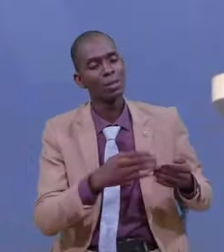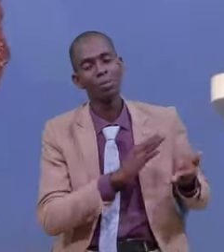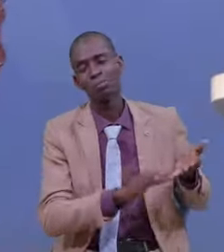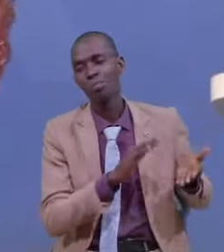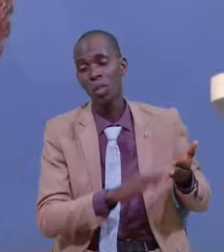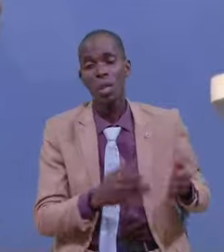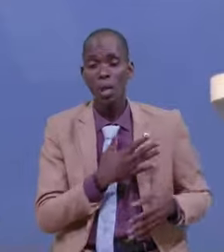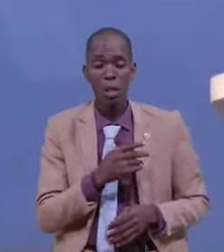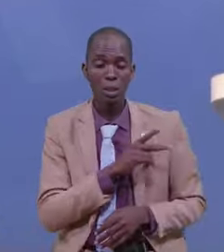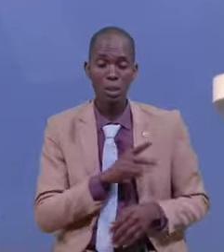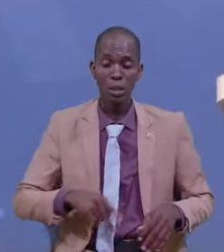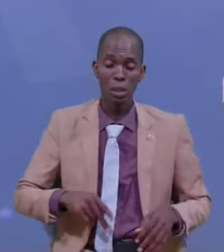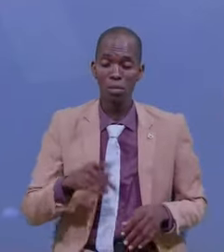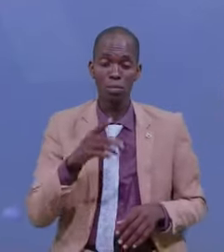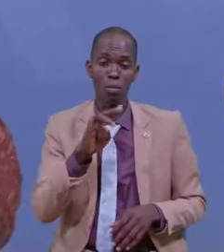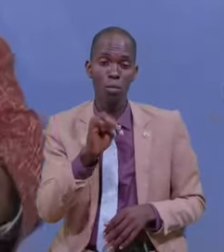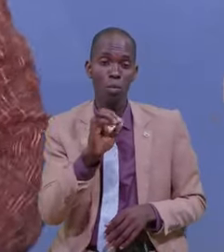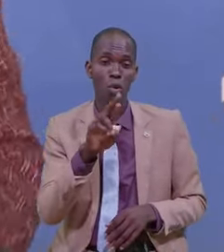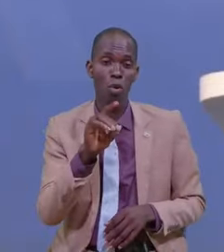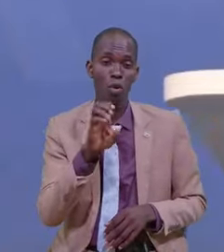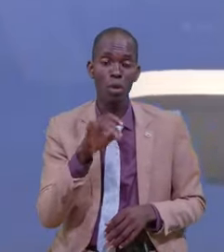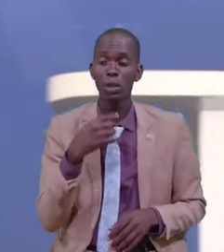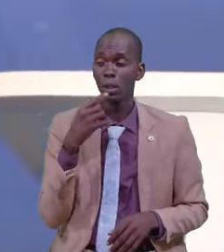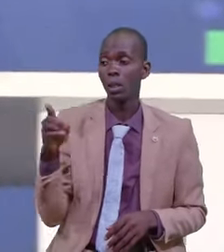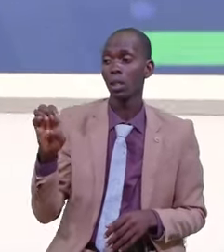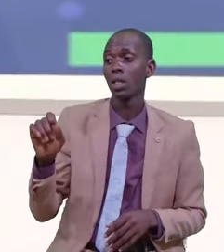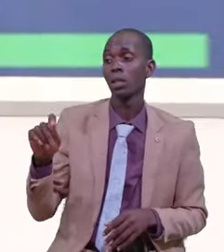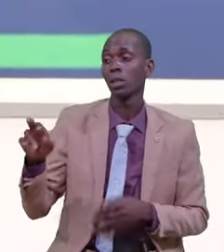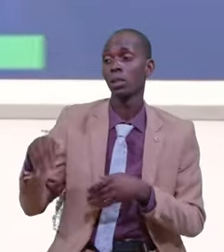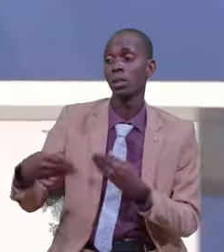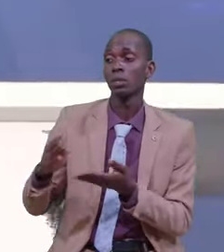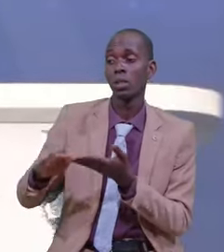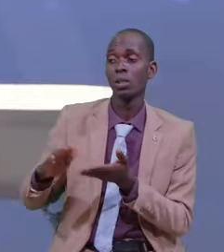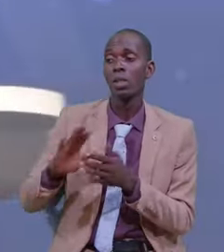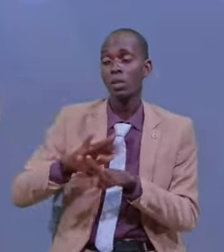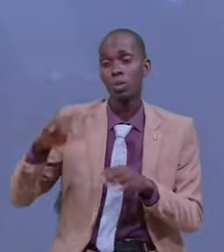think you are safe because you are there. And if